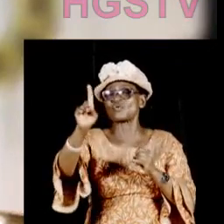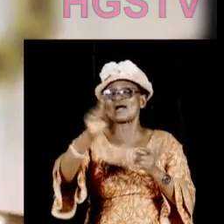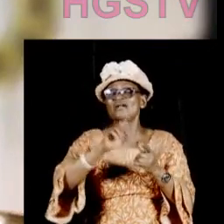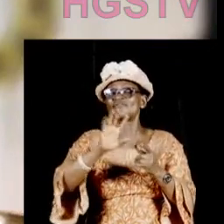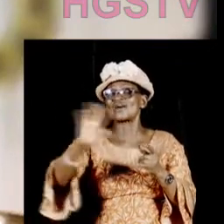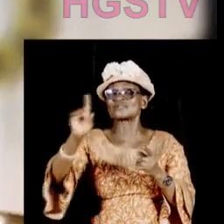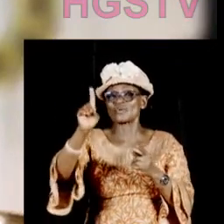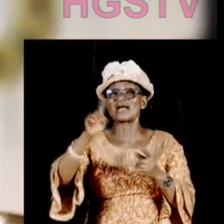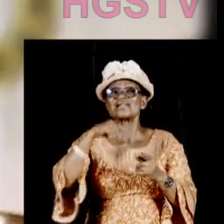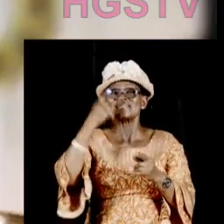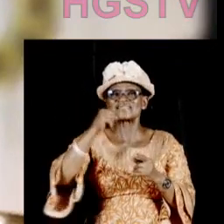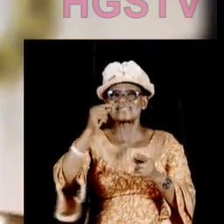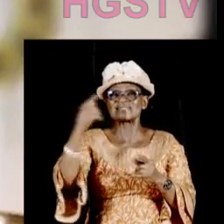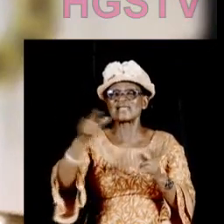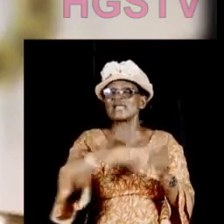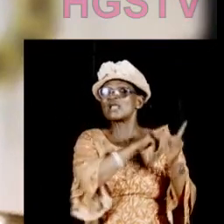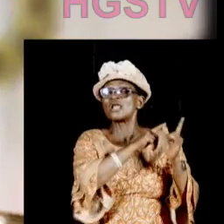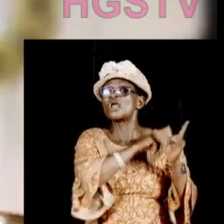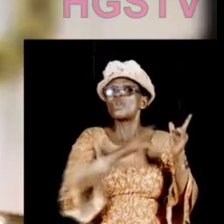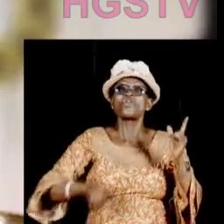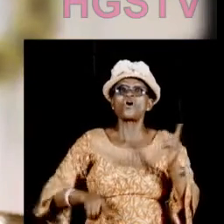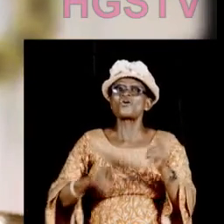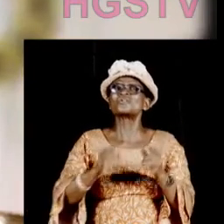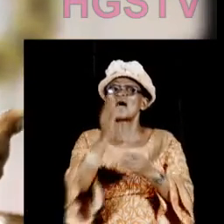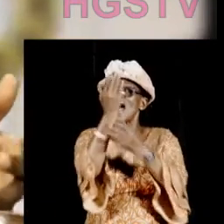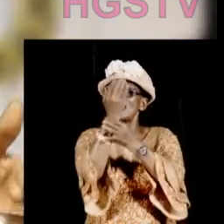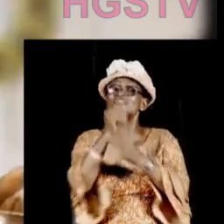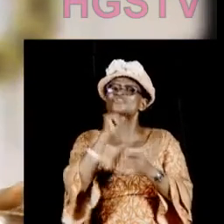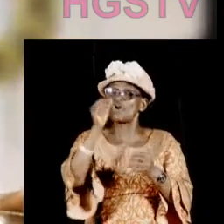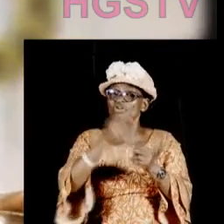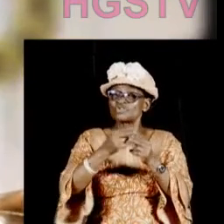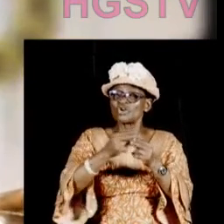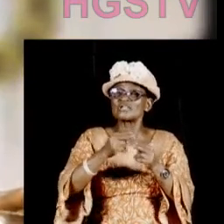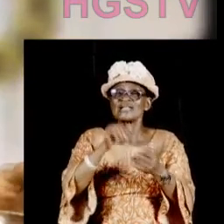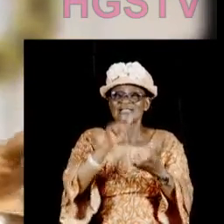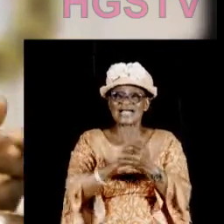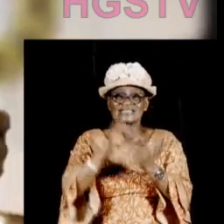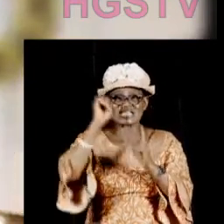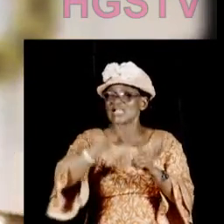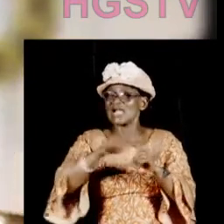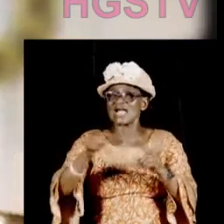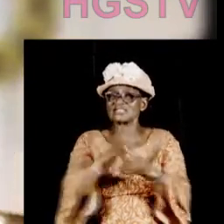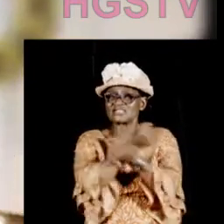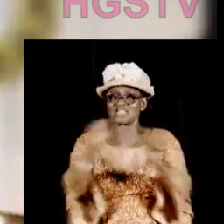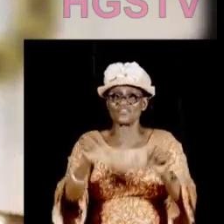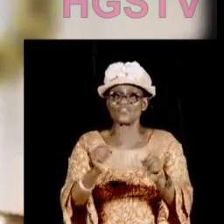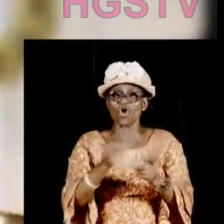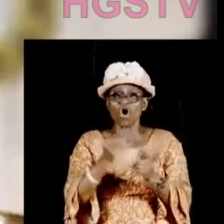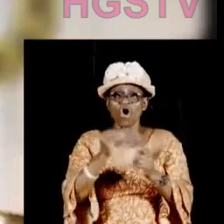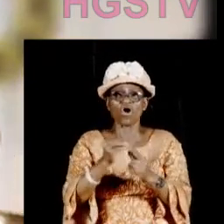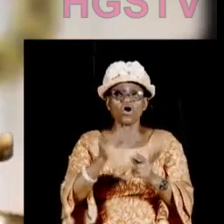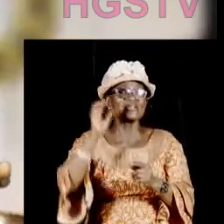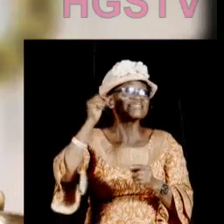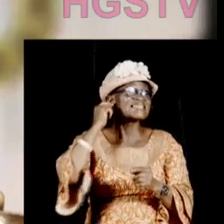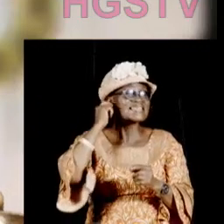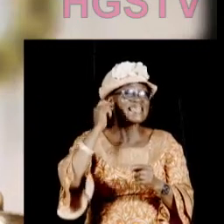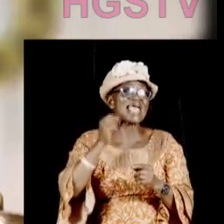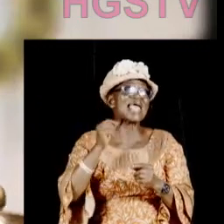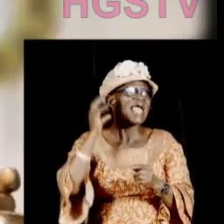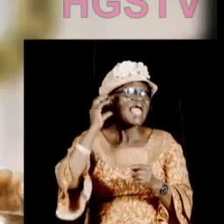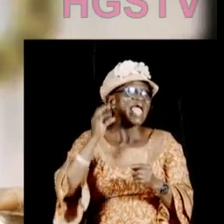Isaiah 59:1, he said, the Lord's hand is not shortened that he cannot save, neither is his ear heavy that he cannot